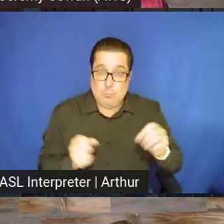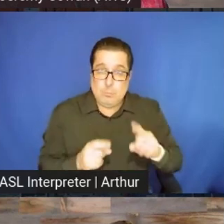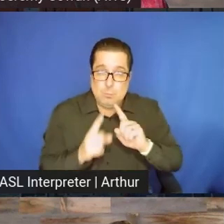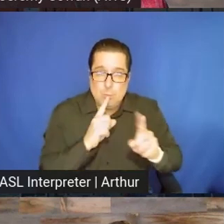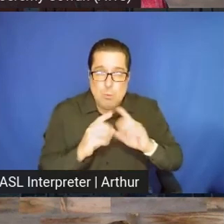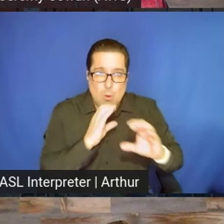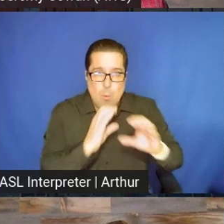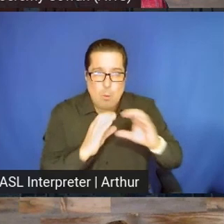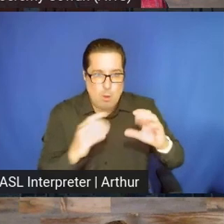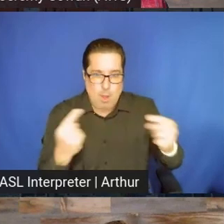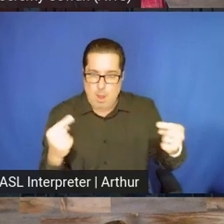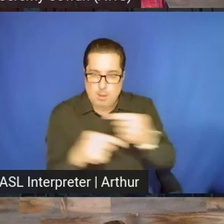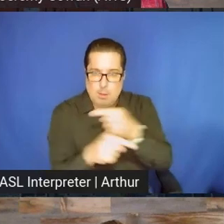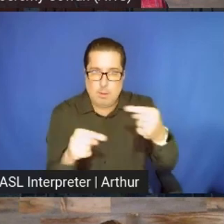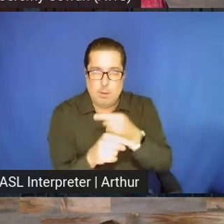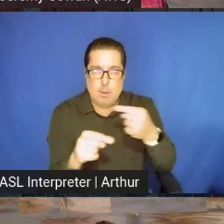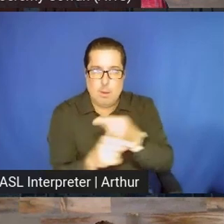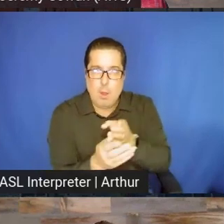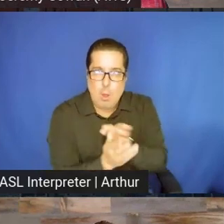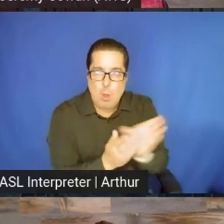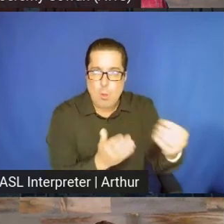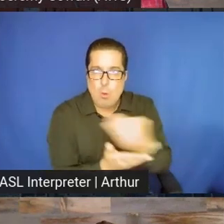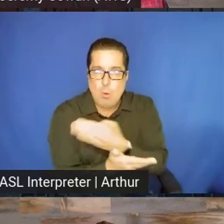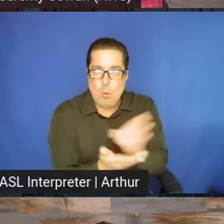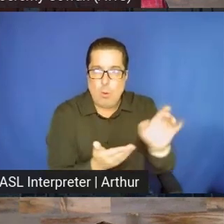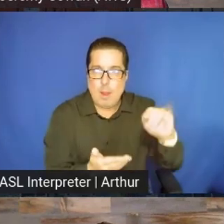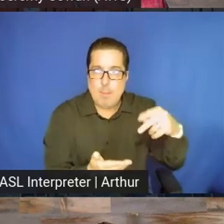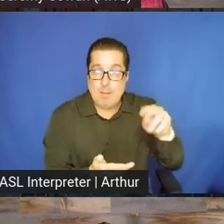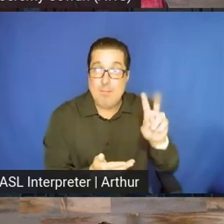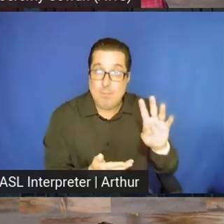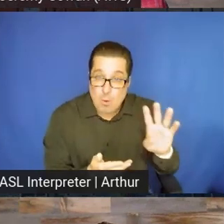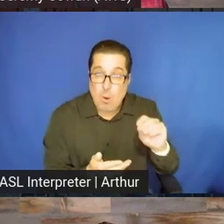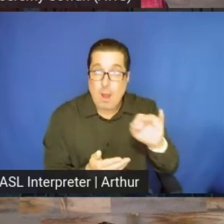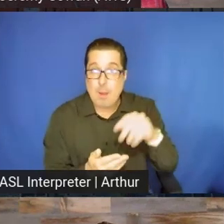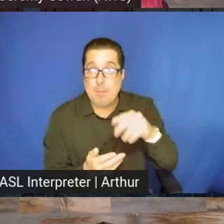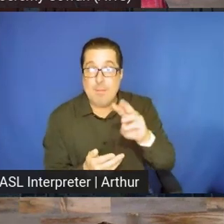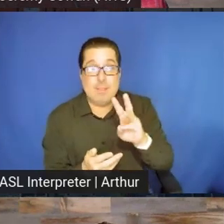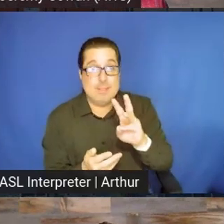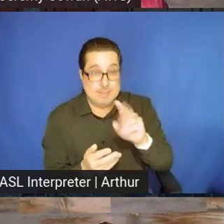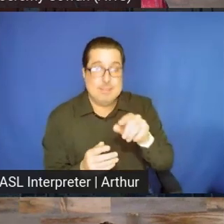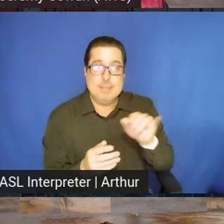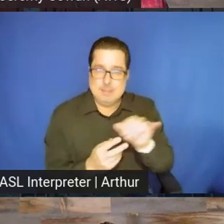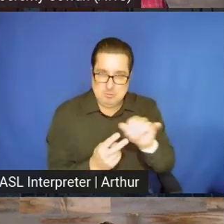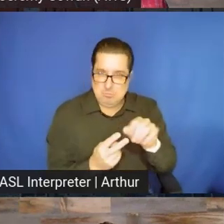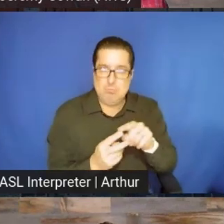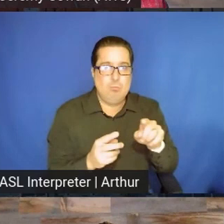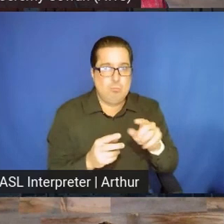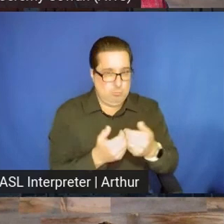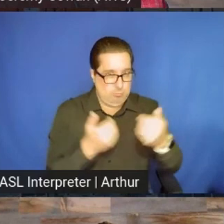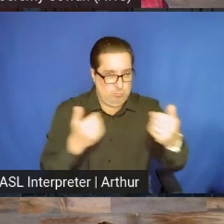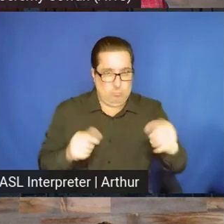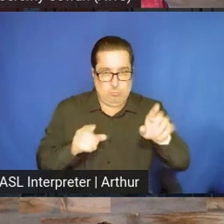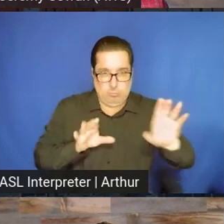as well as IPv6, right? And IPv6 and IPv4 addresses are independent of each